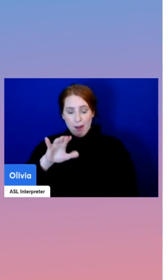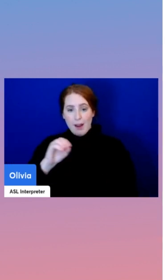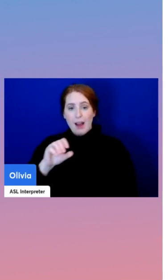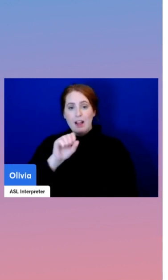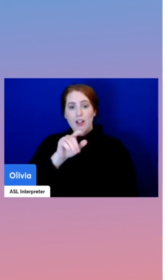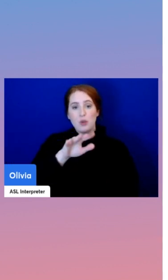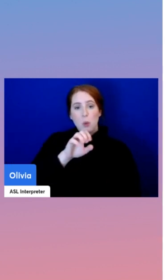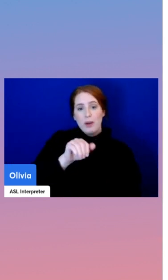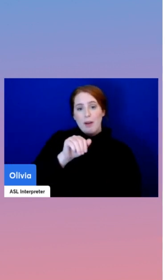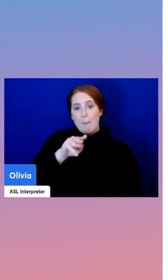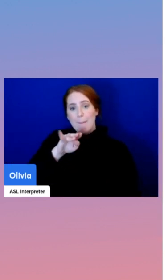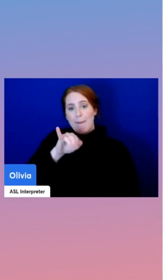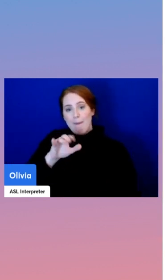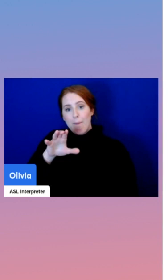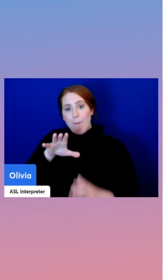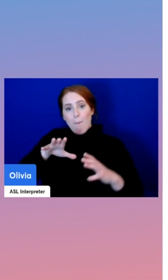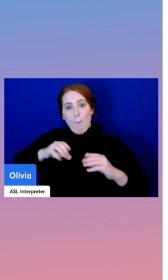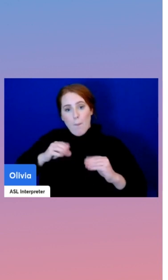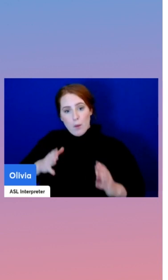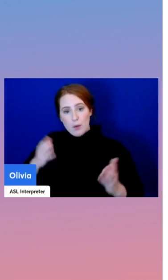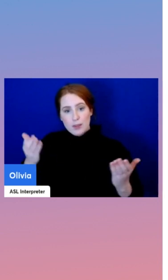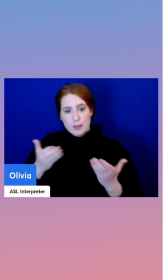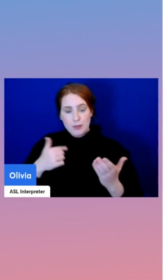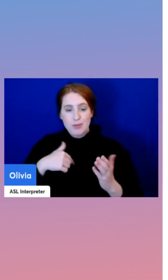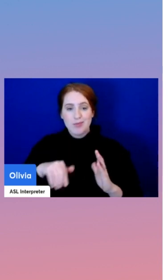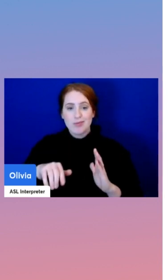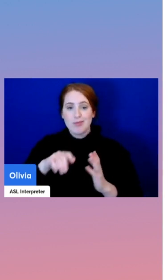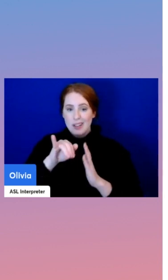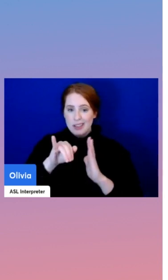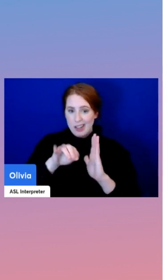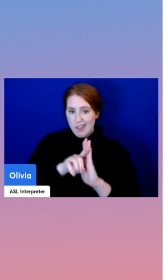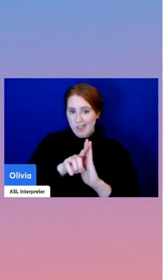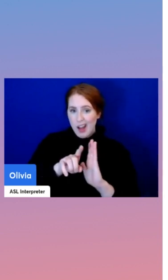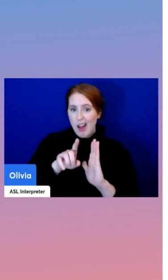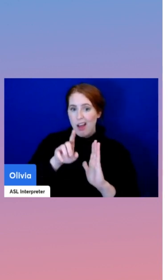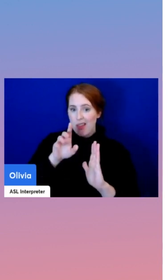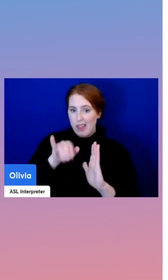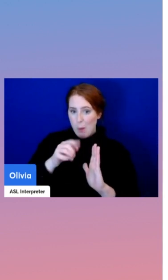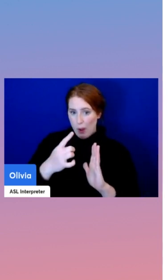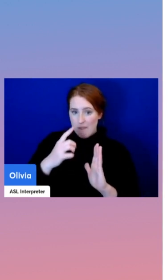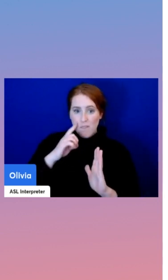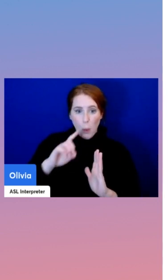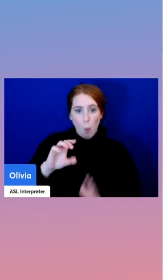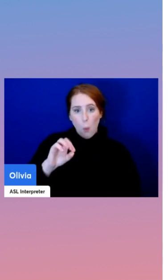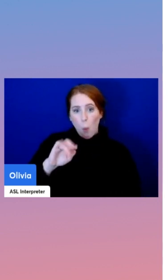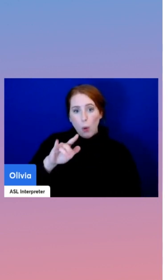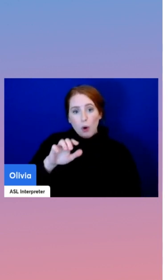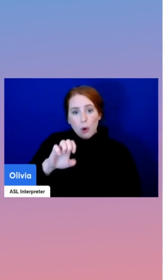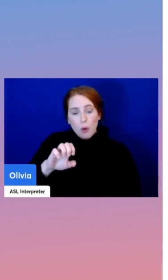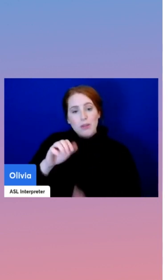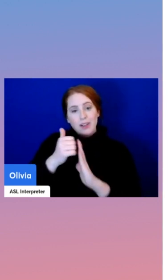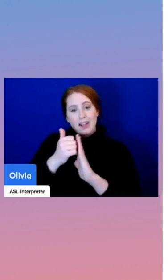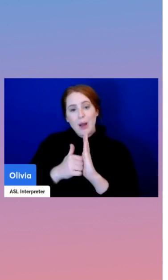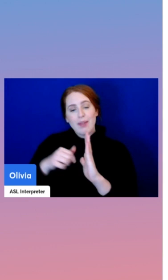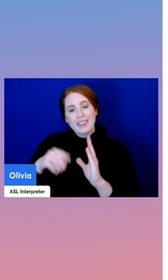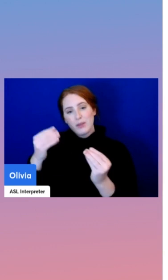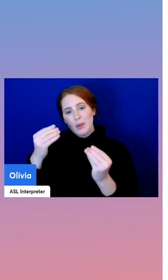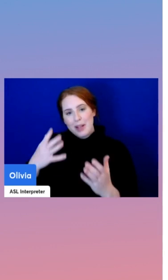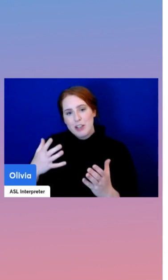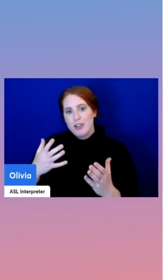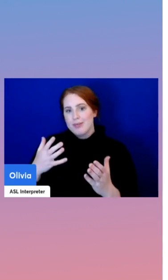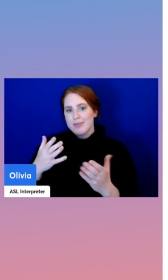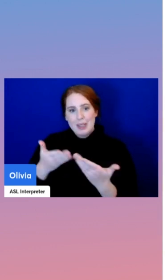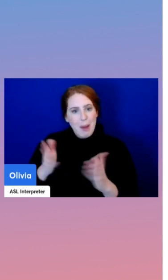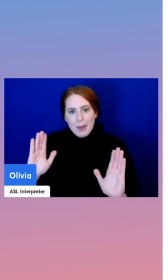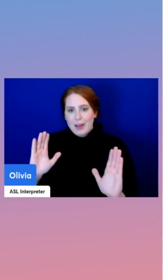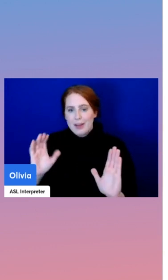specify the AWS account ID of Oracle account, which this information is public, which allows me to make